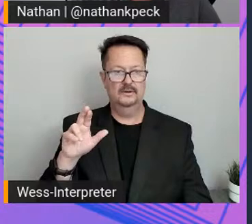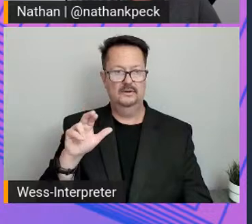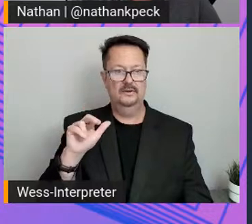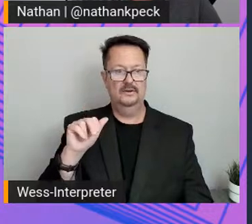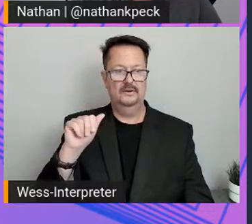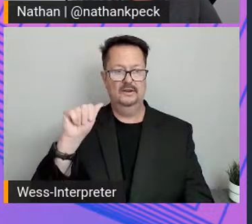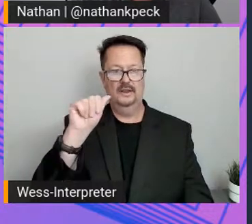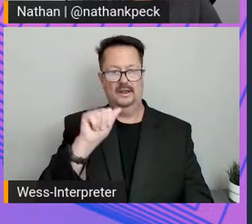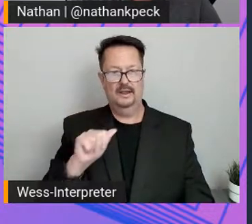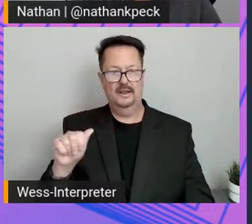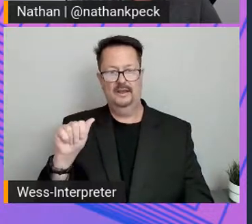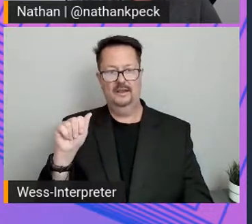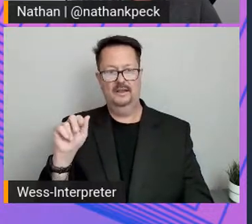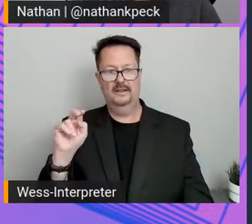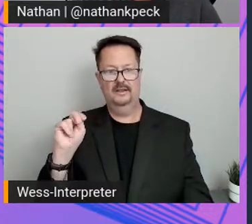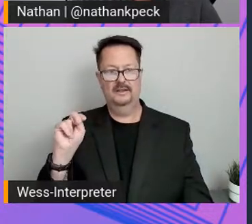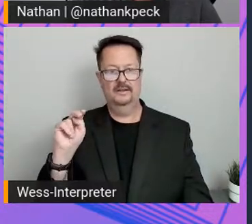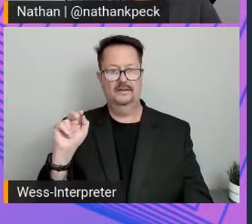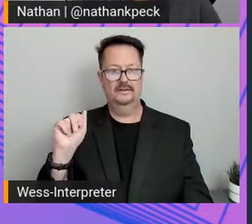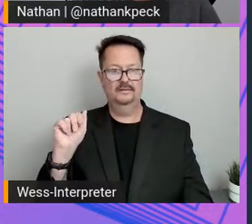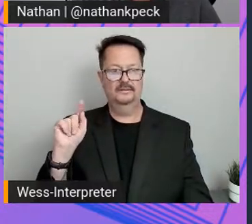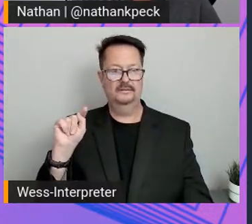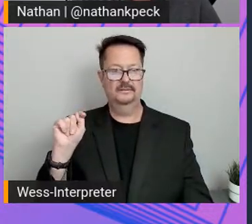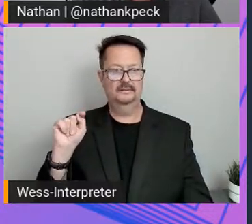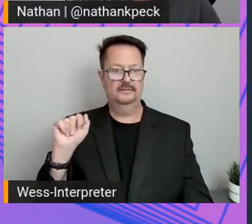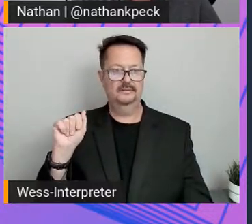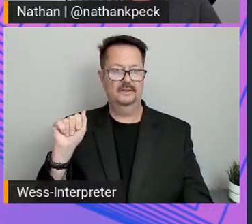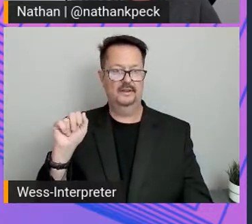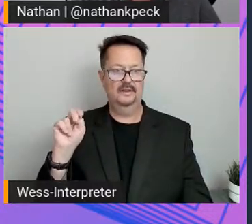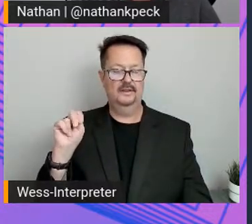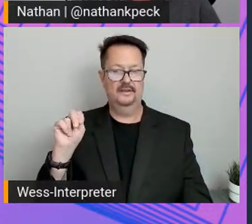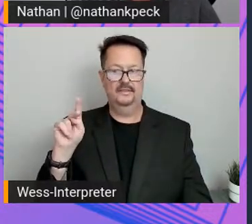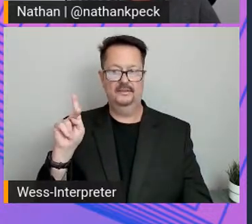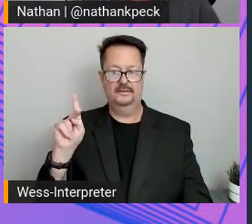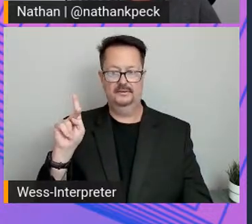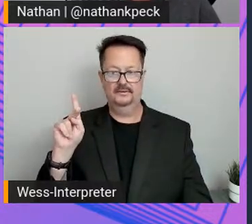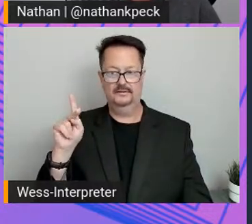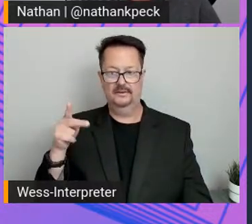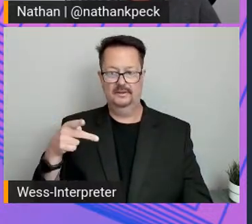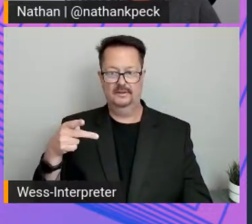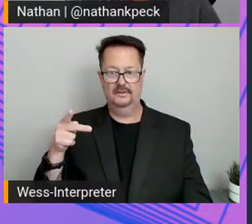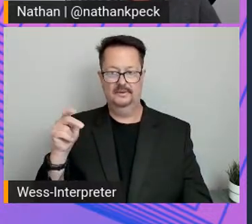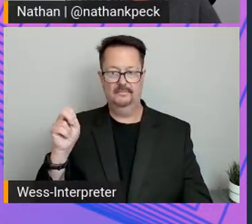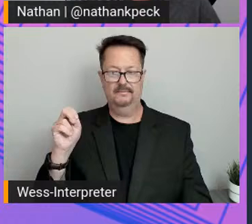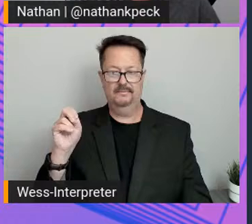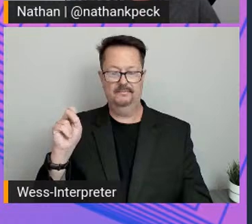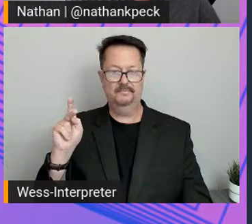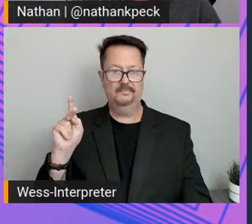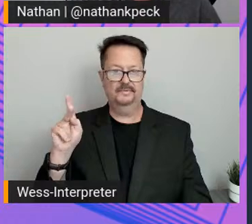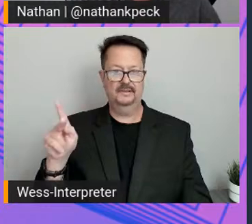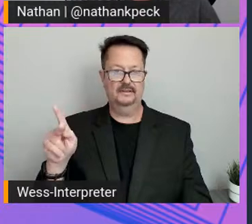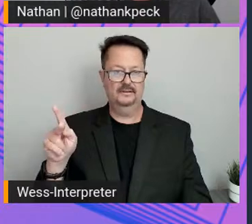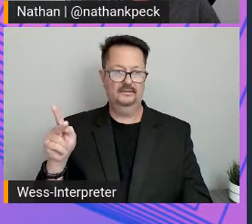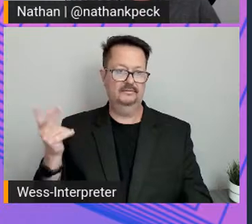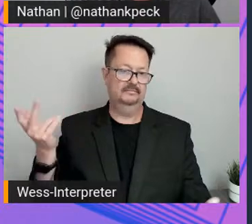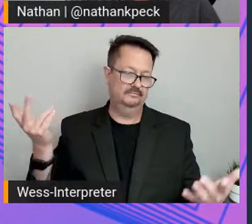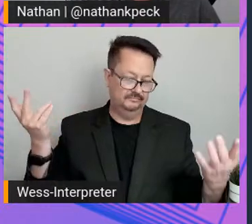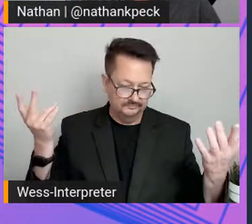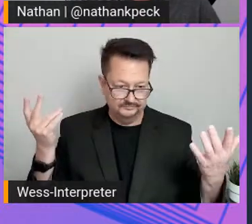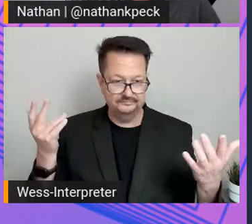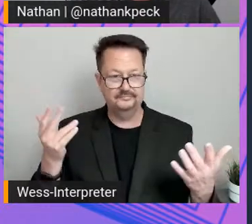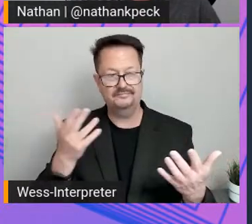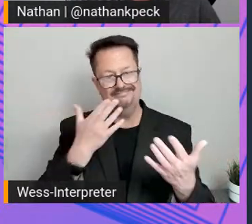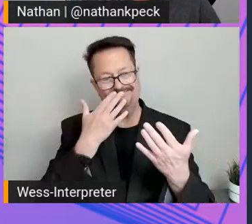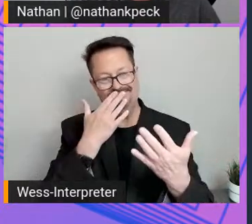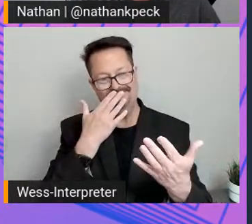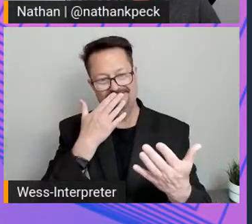or would like to know more about serverless containers on AWS. So thank you very much for